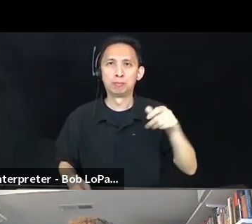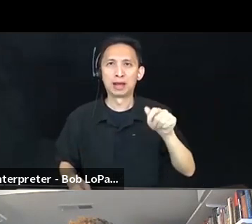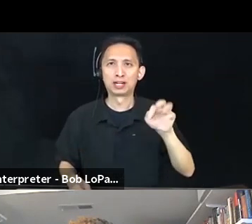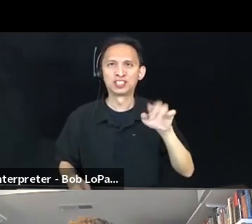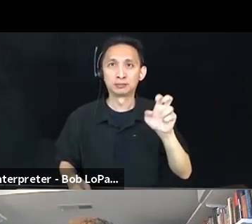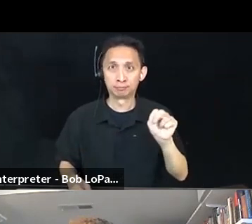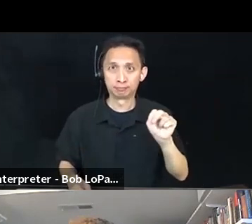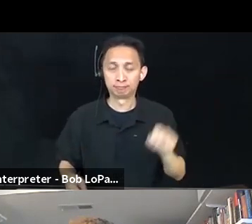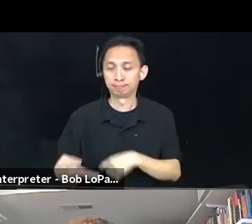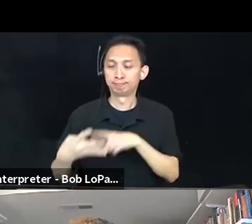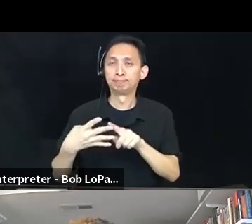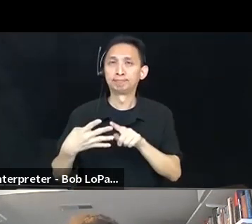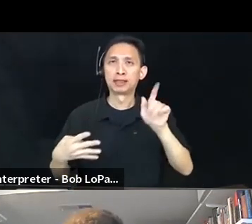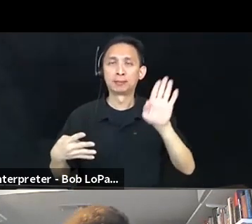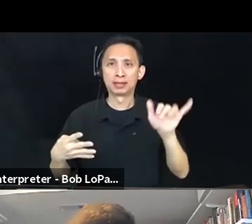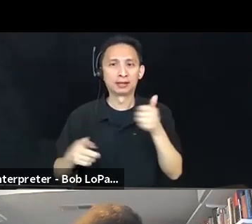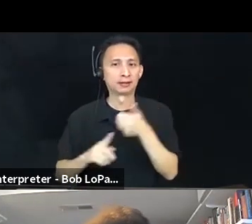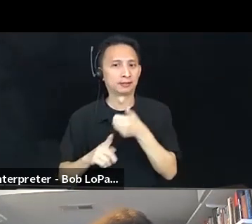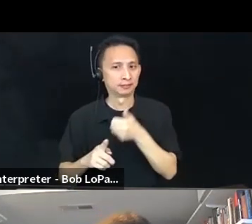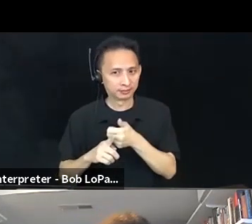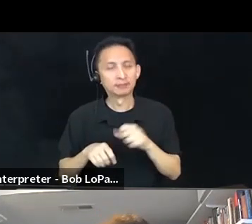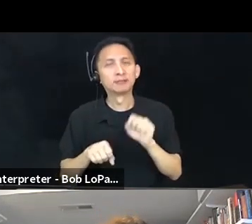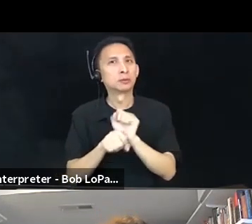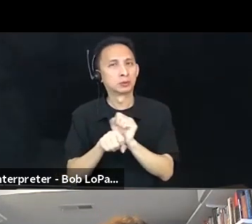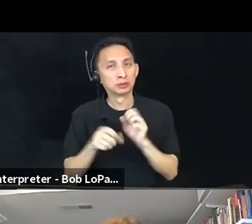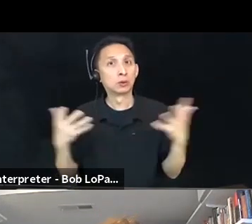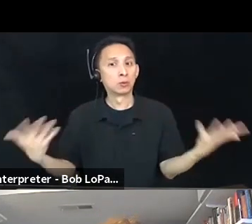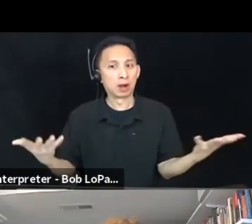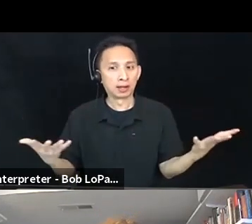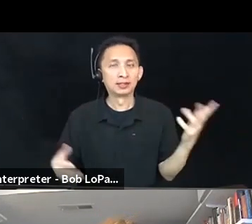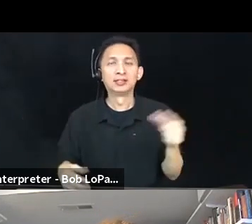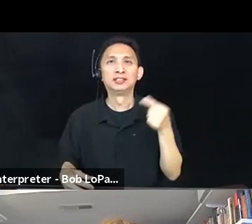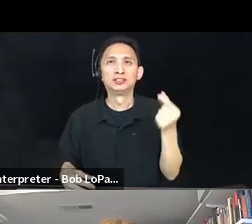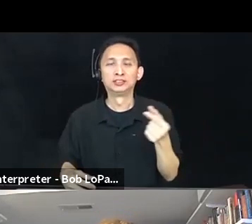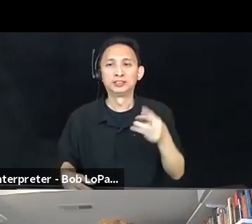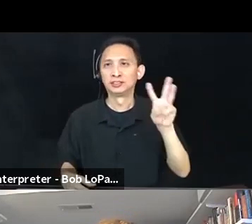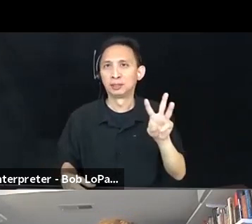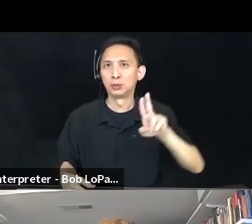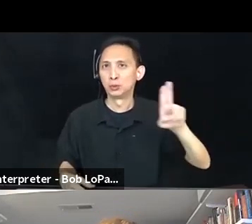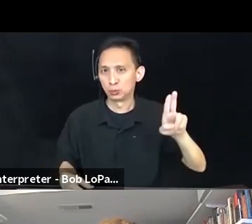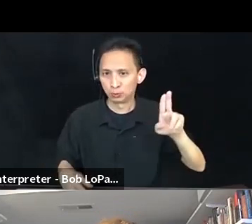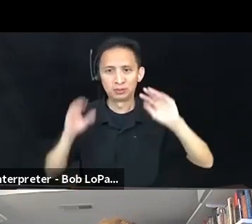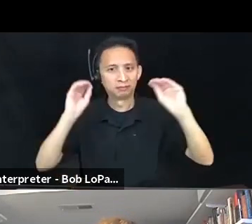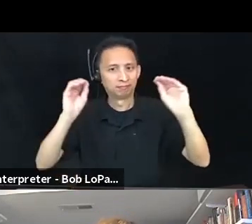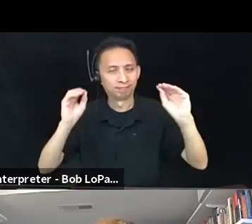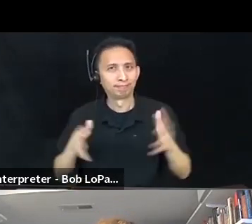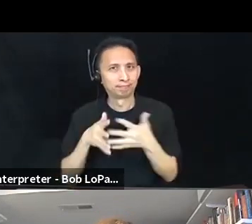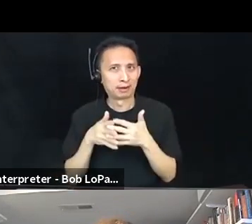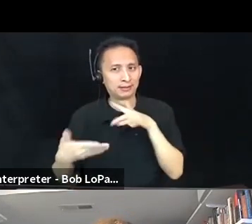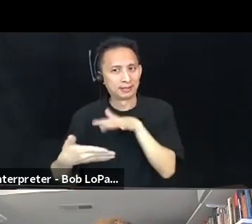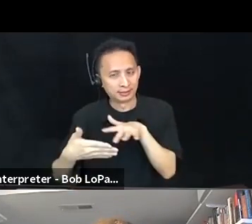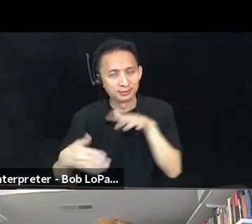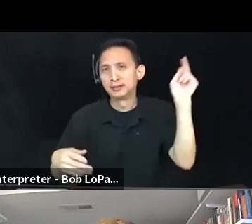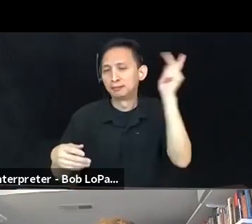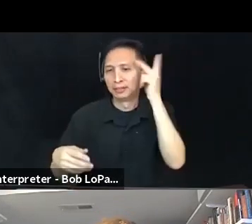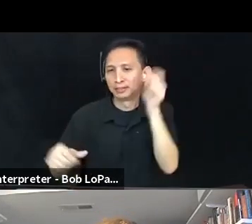Anker holds professorial positions in American Studies and political science at George Washington